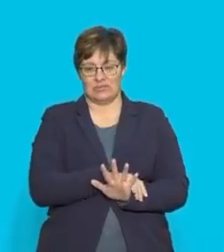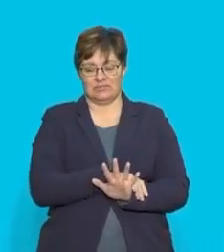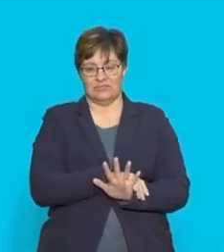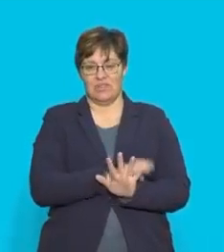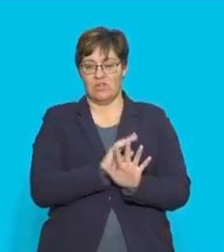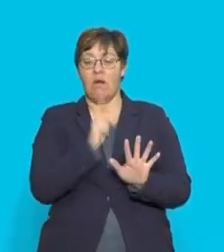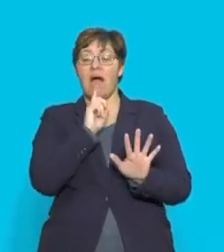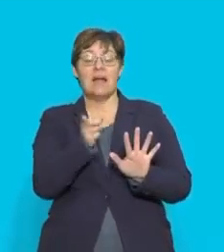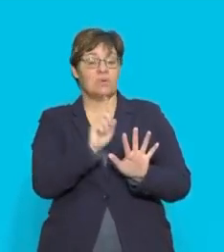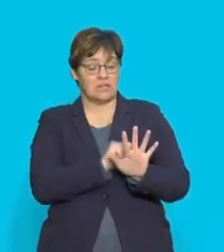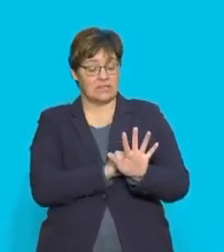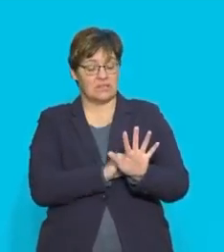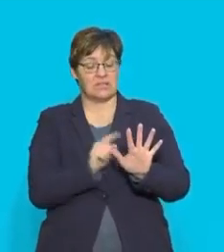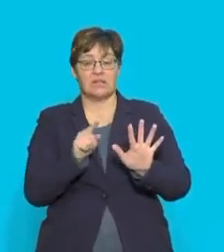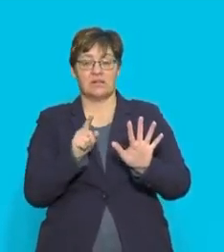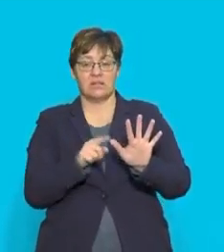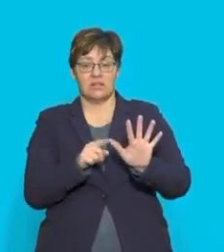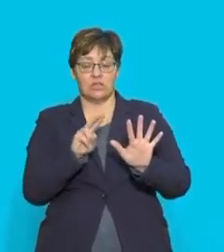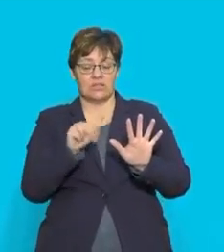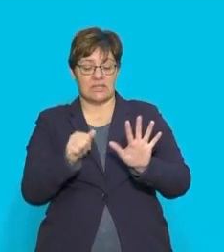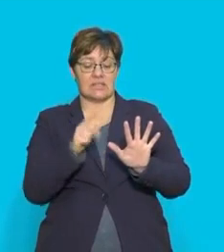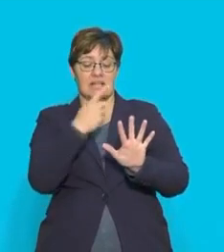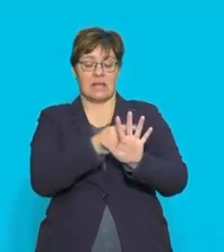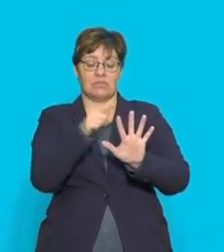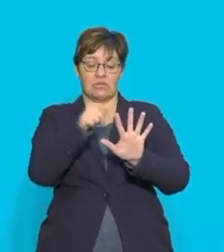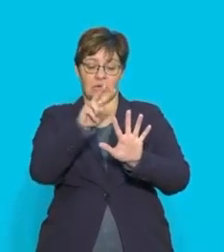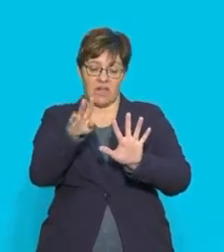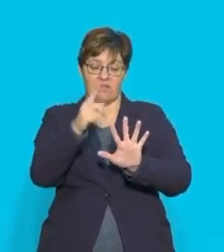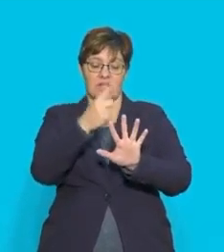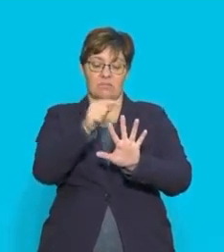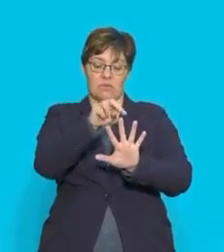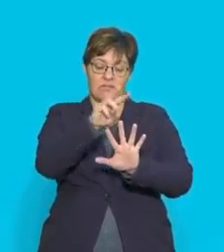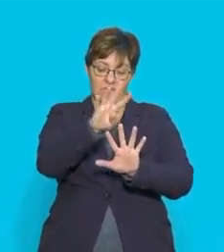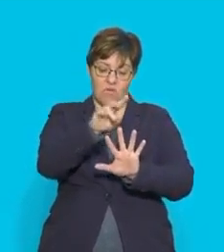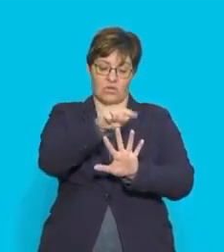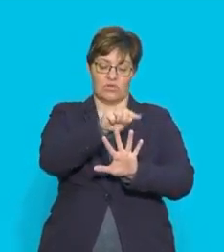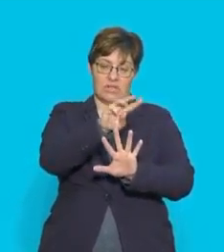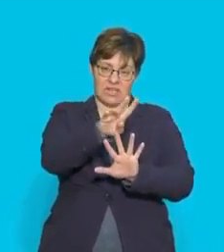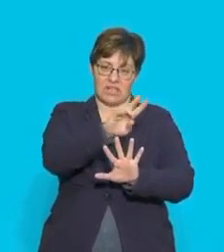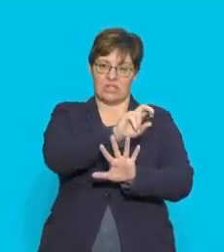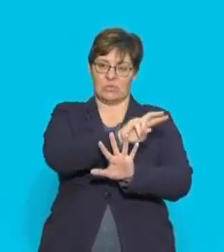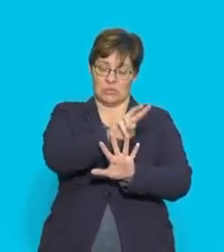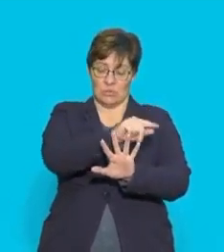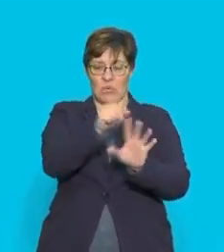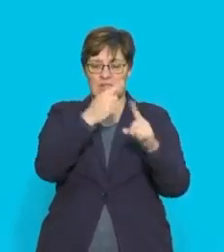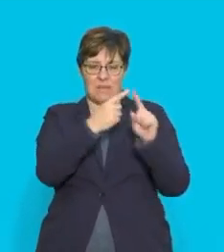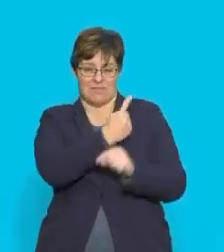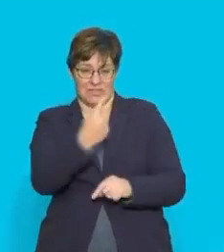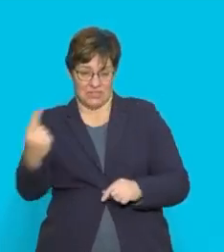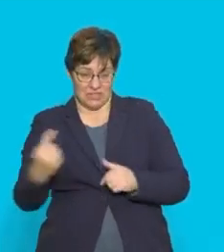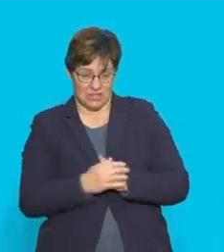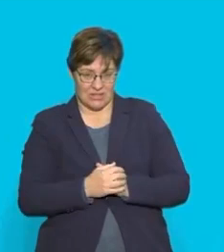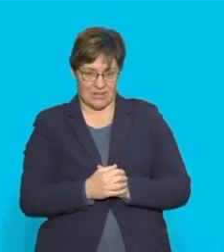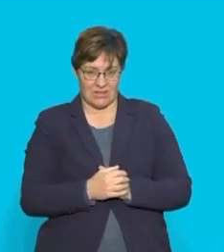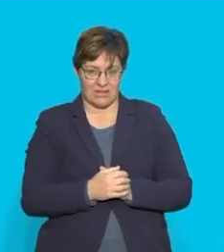our answer here will be 26 times 25 times 24 times 23 times 22. You can leave